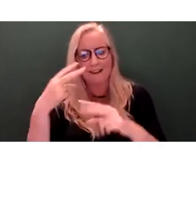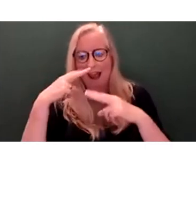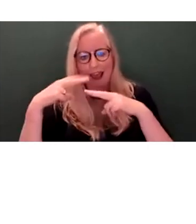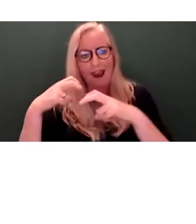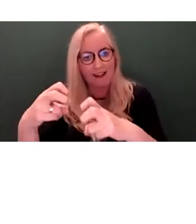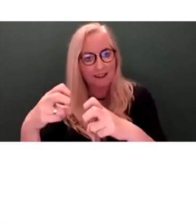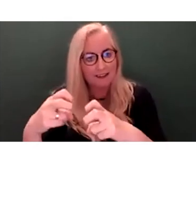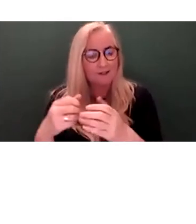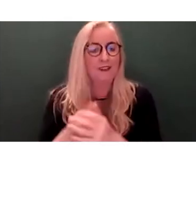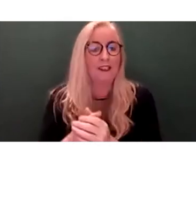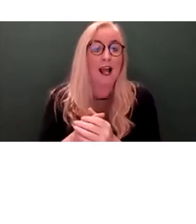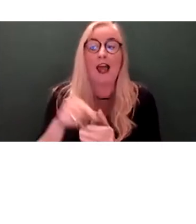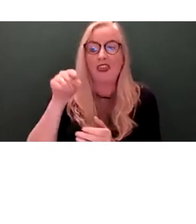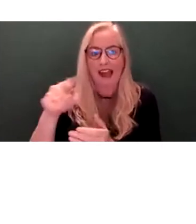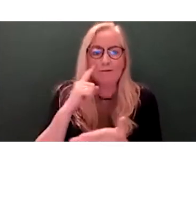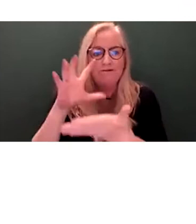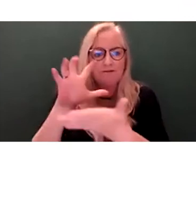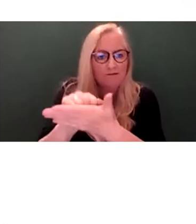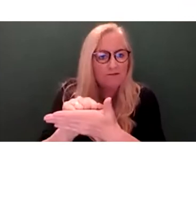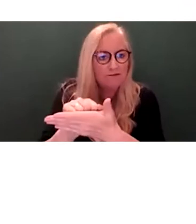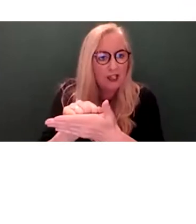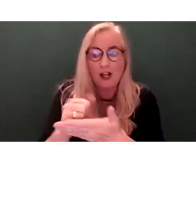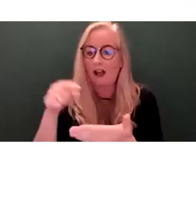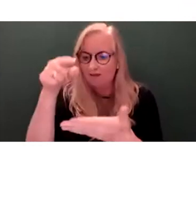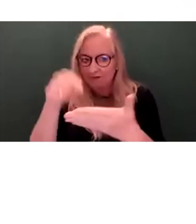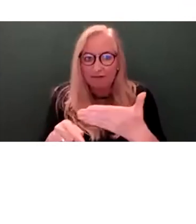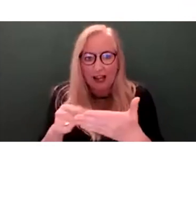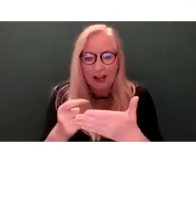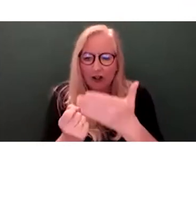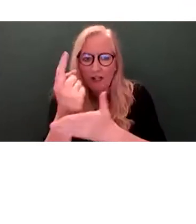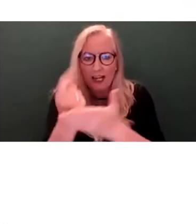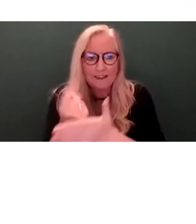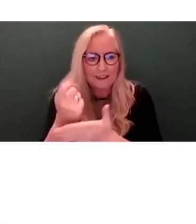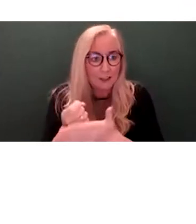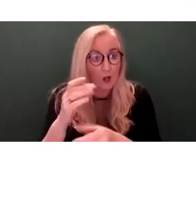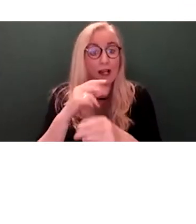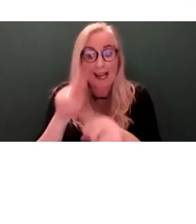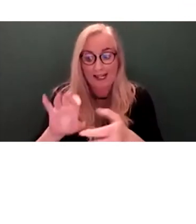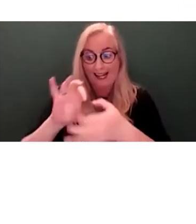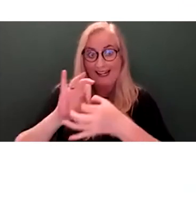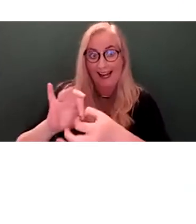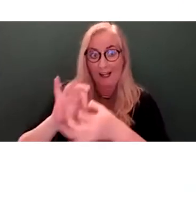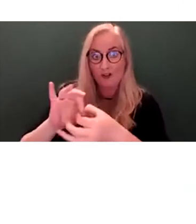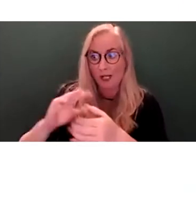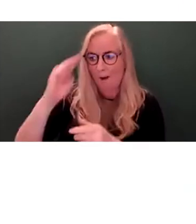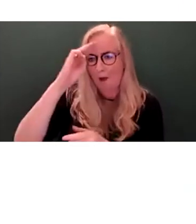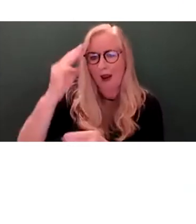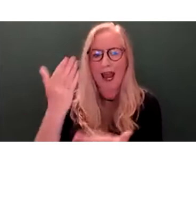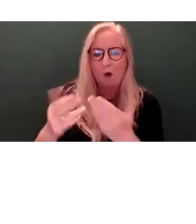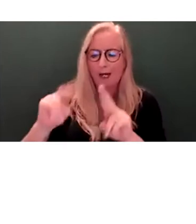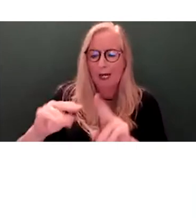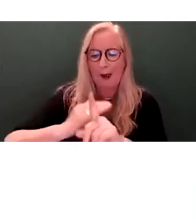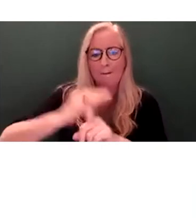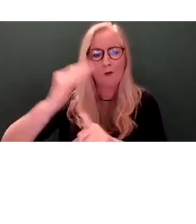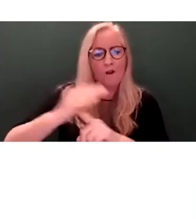key trends and identifies untapped opportunities related to engaging employers in improving labour